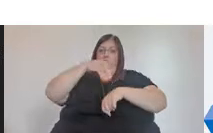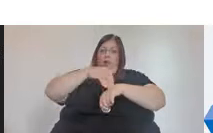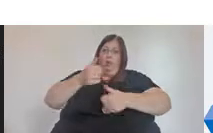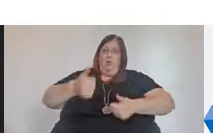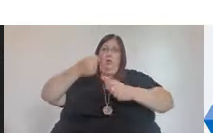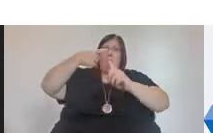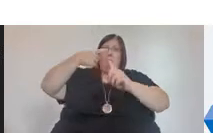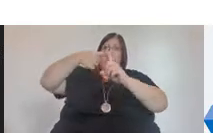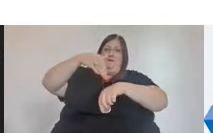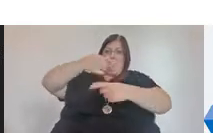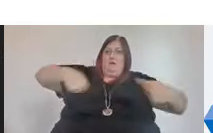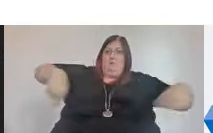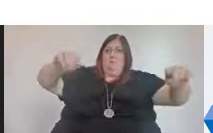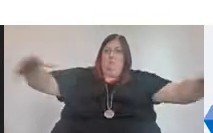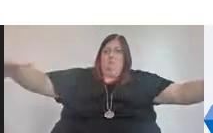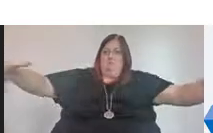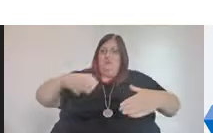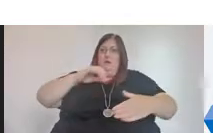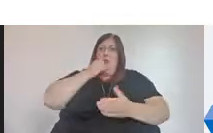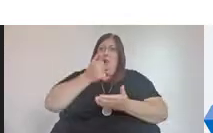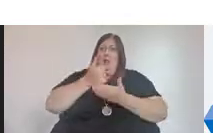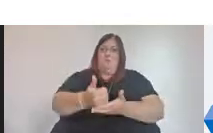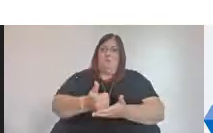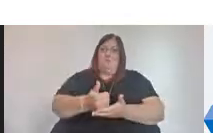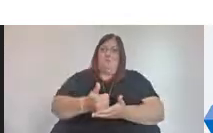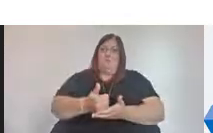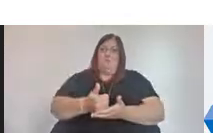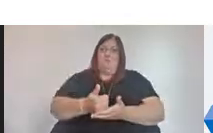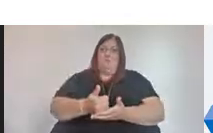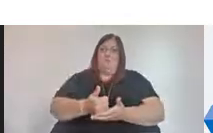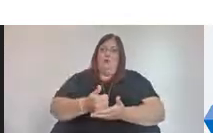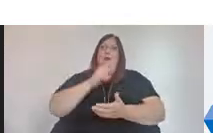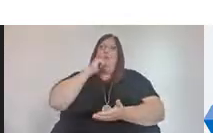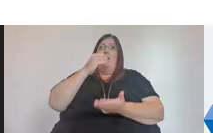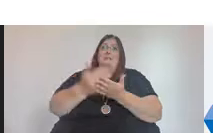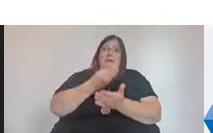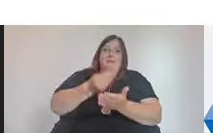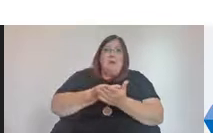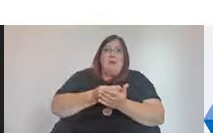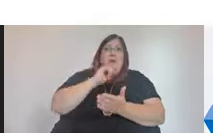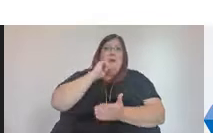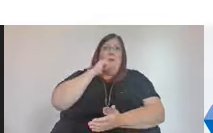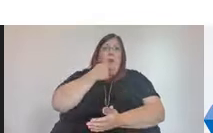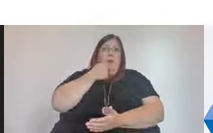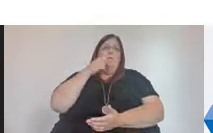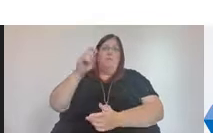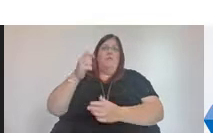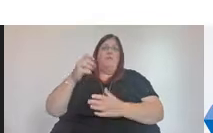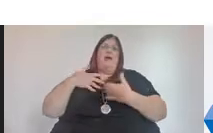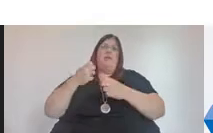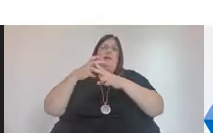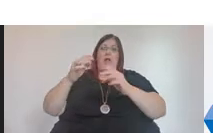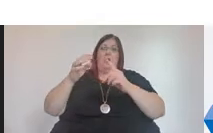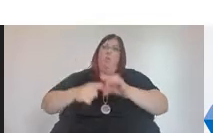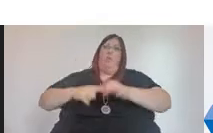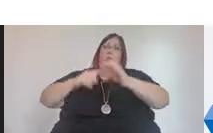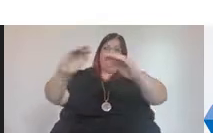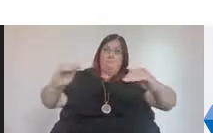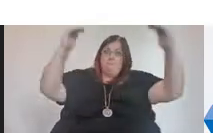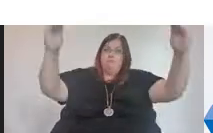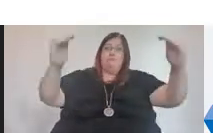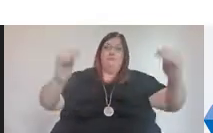actually reduce somewhere in the system a cost, will it reduce costs and provide better healthcare? And if yes, we